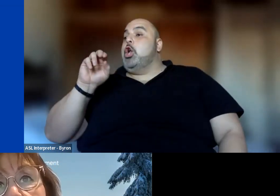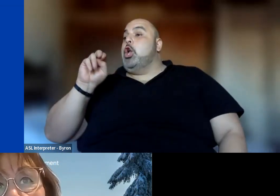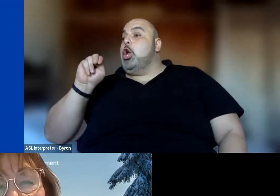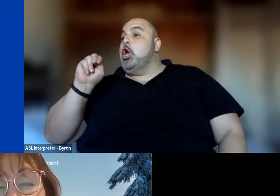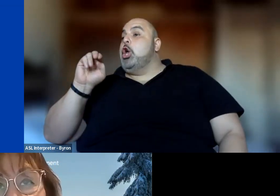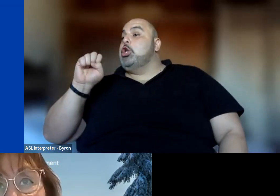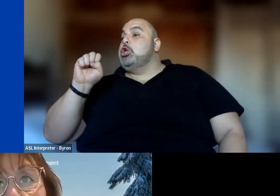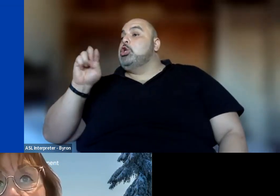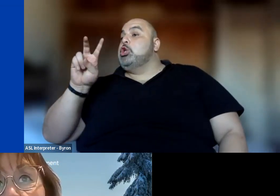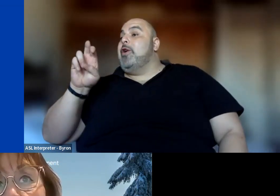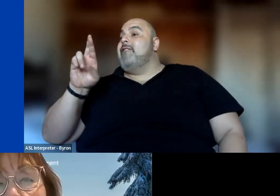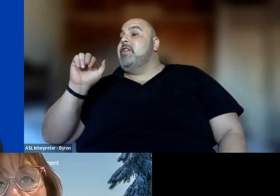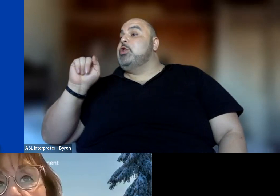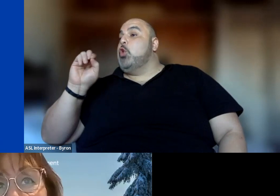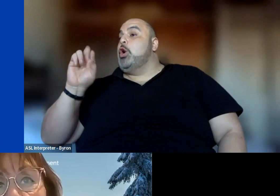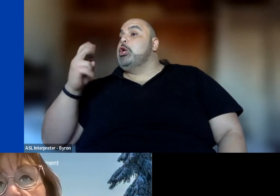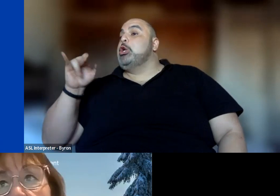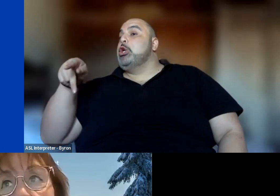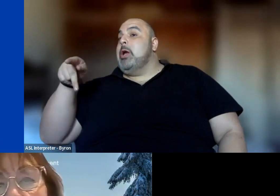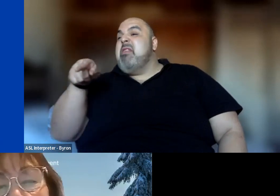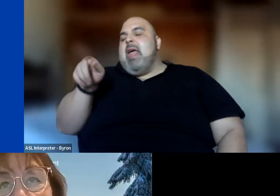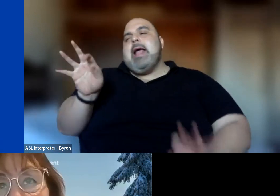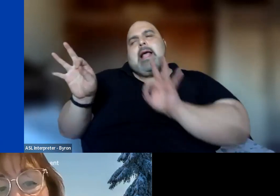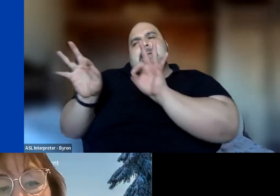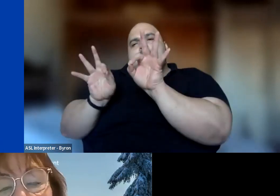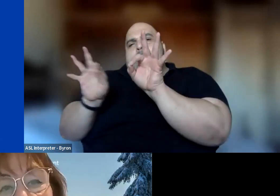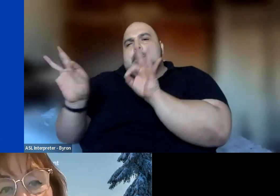way that you could clearly